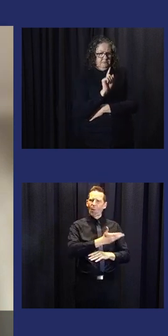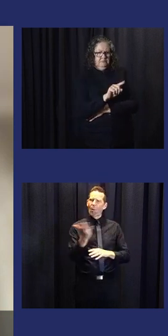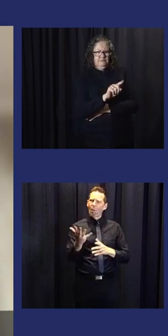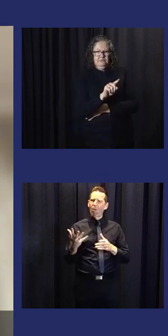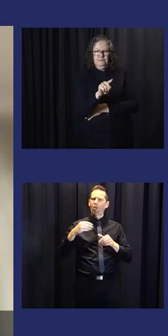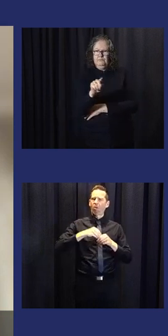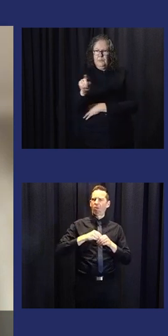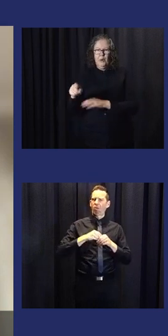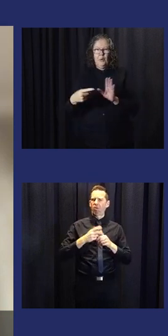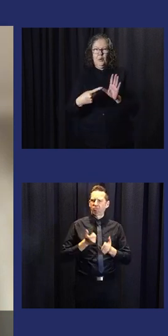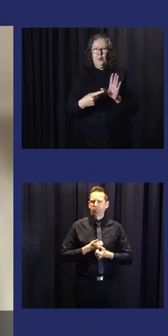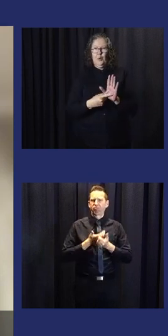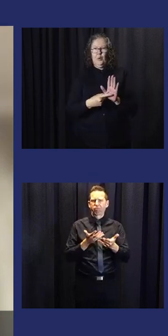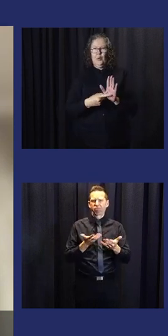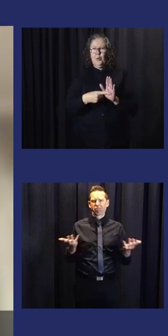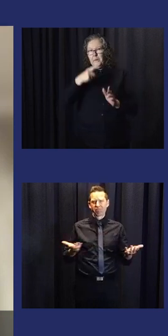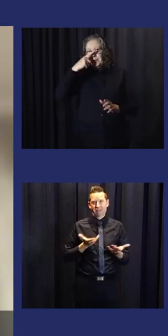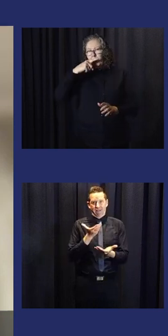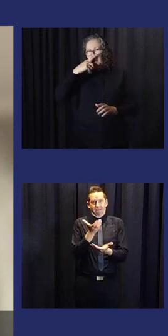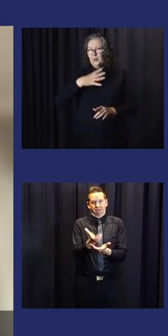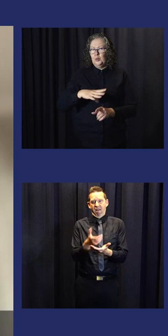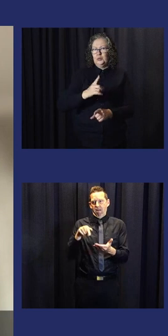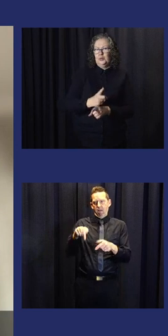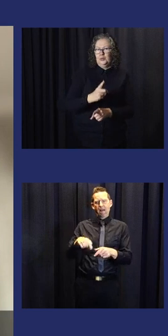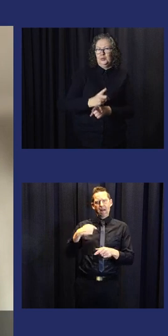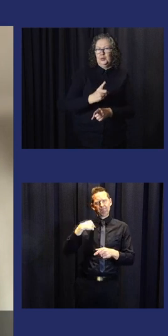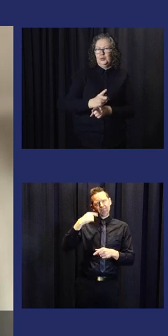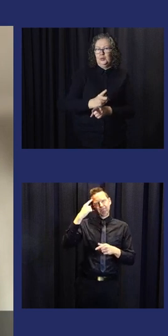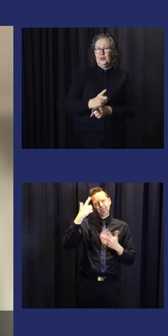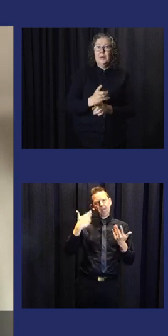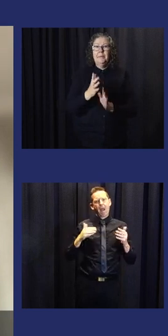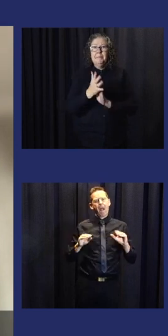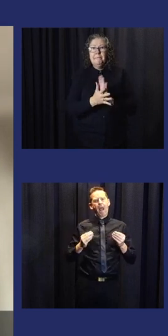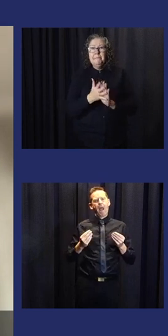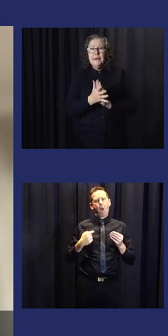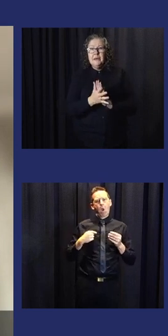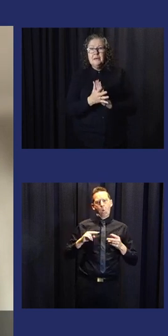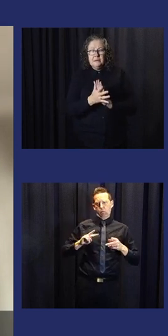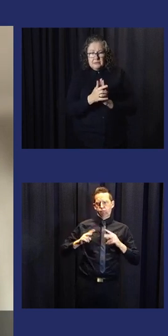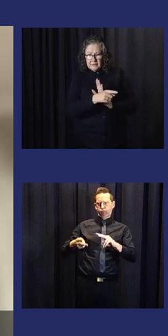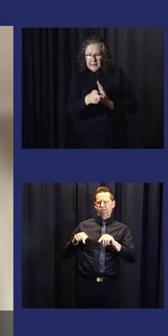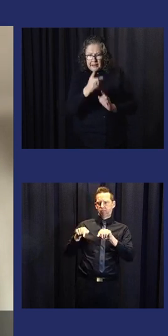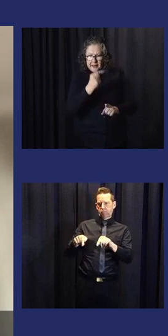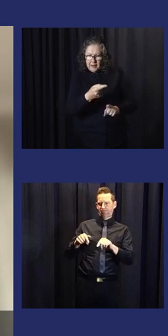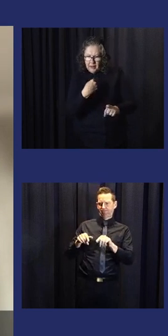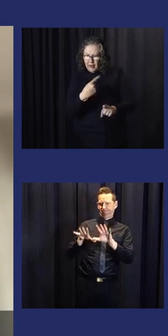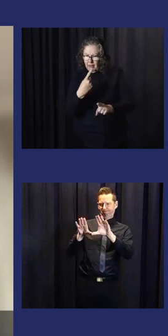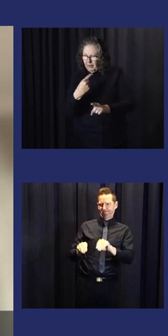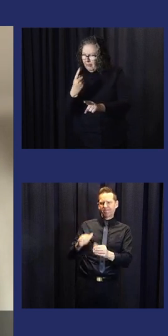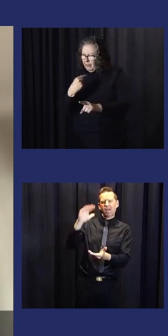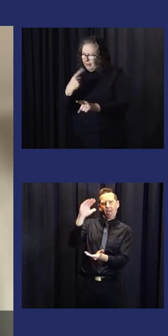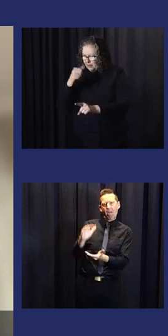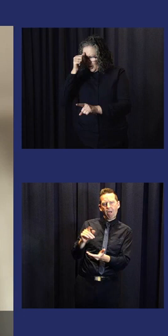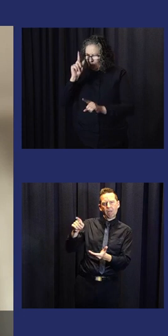all voices that need to come forward to be able to inform how we respond to disaster risks.